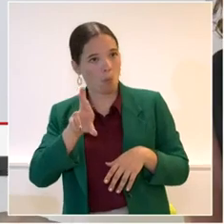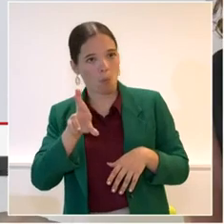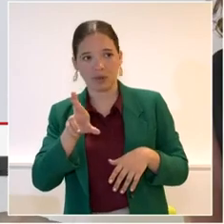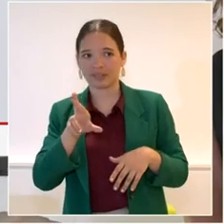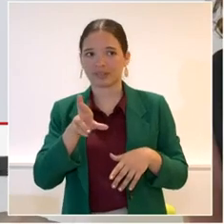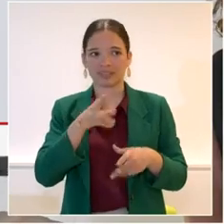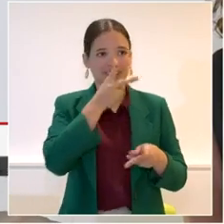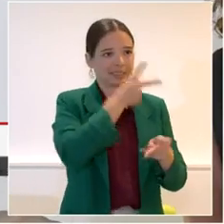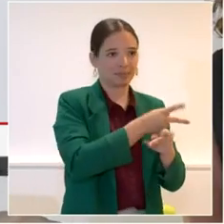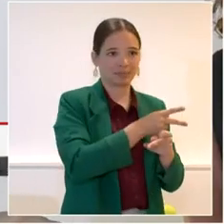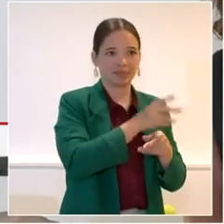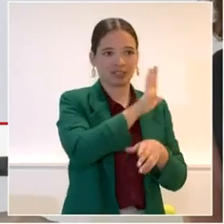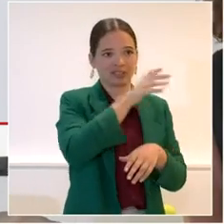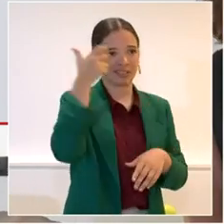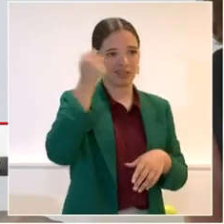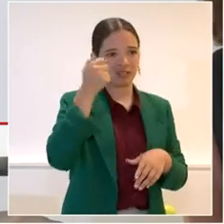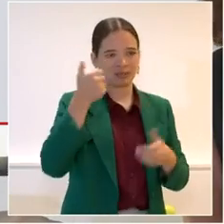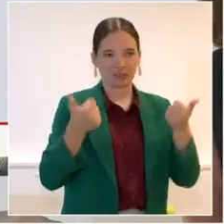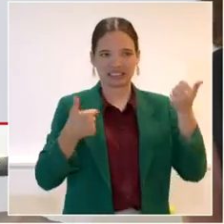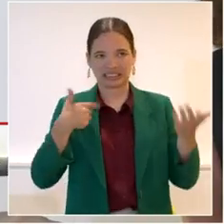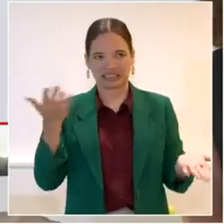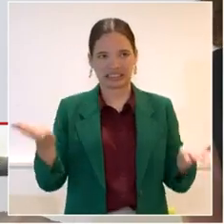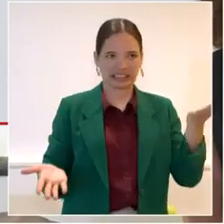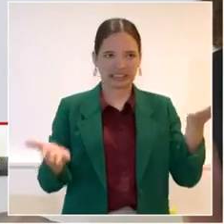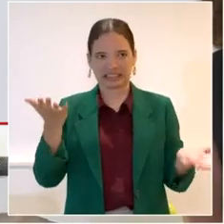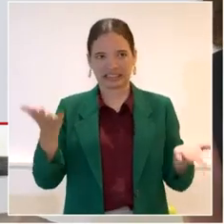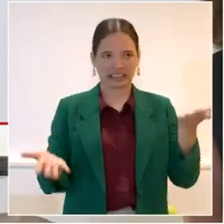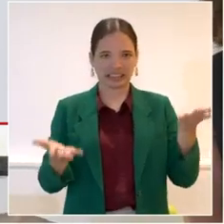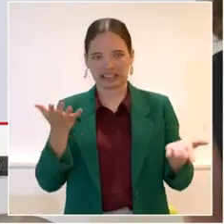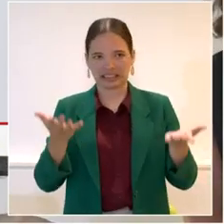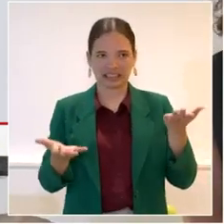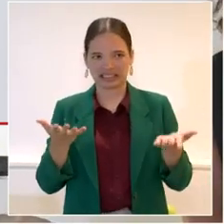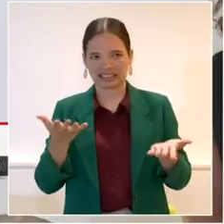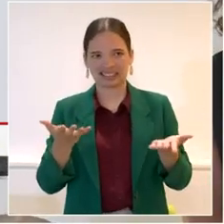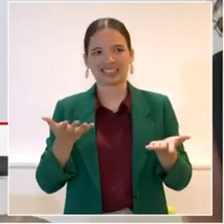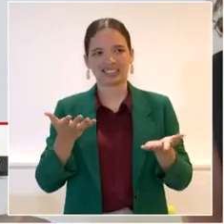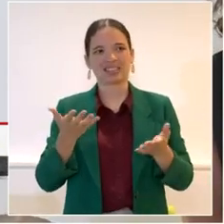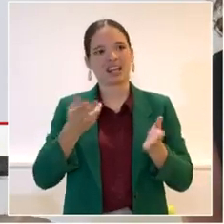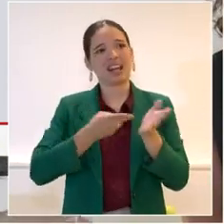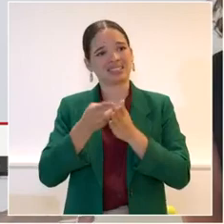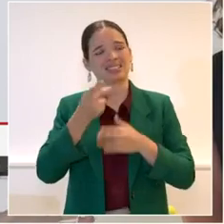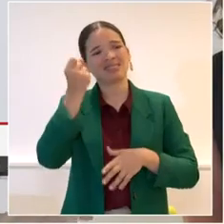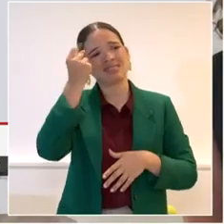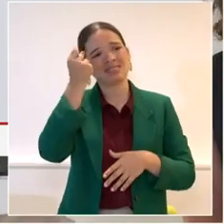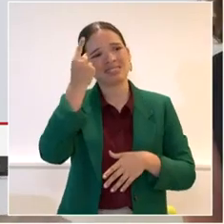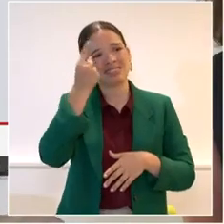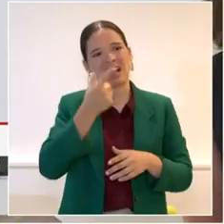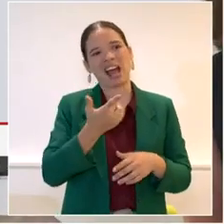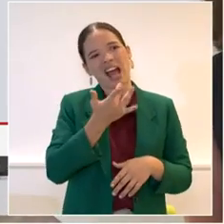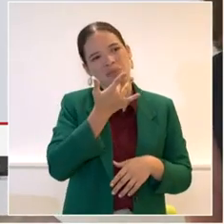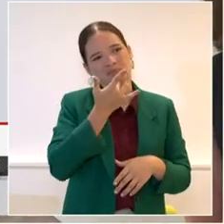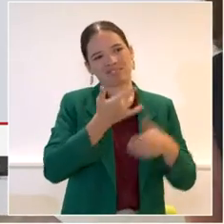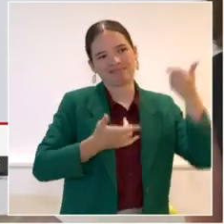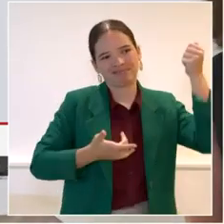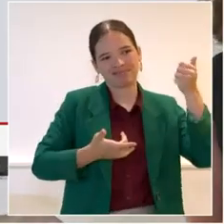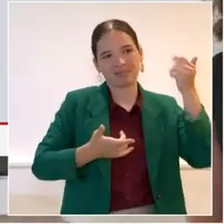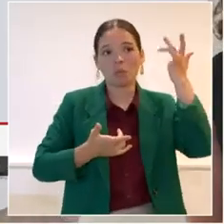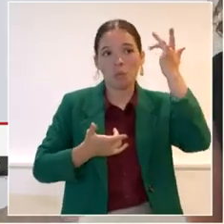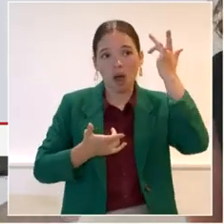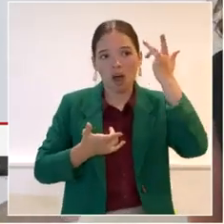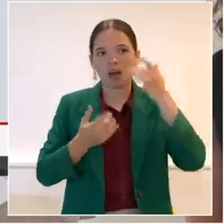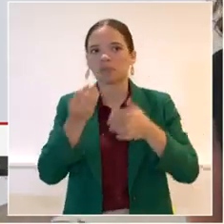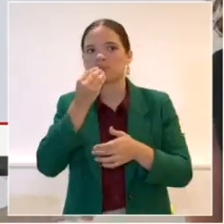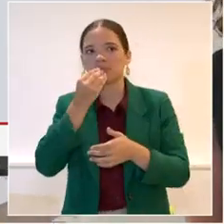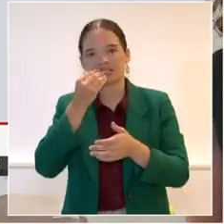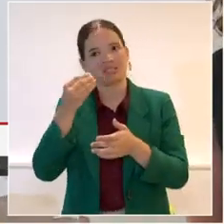keeping your benefits. And for the most part, I definitely rather keep my benefits because the price of the food has gone up. But it would definitely help